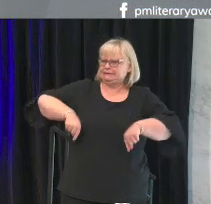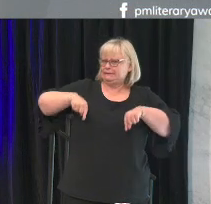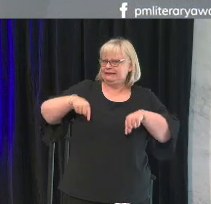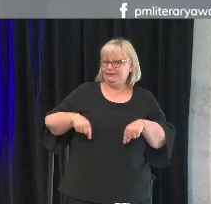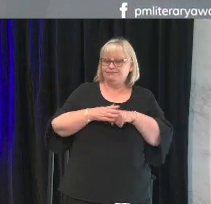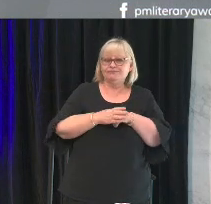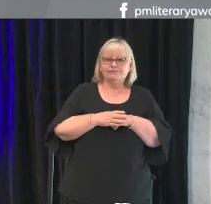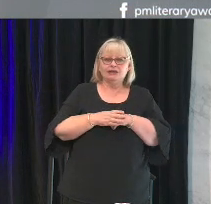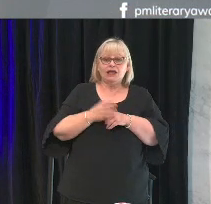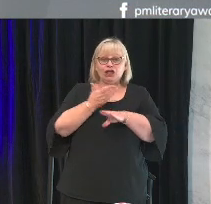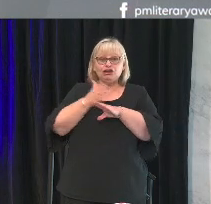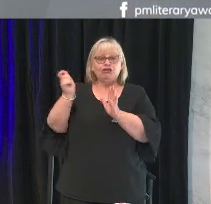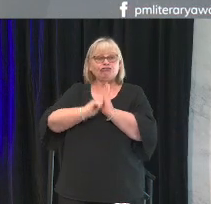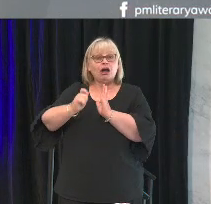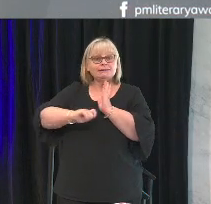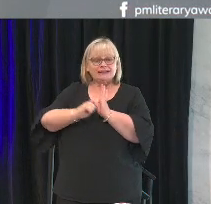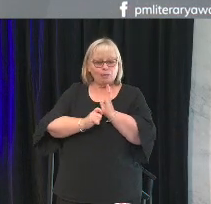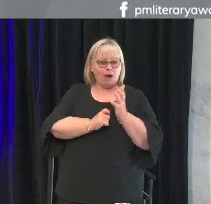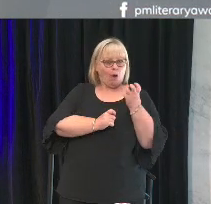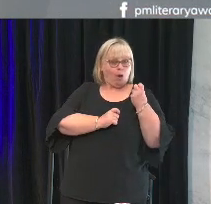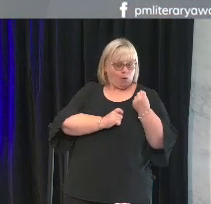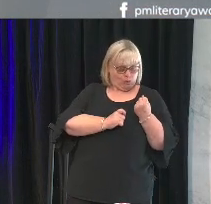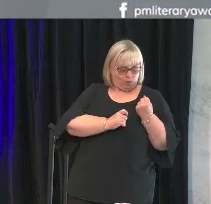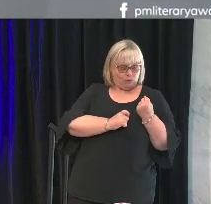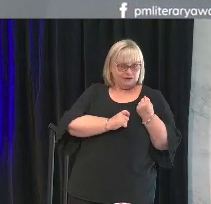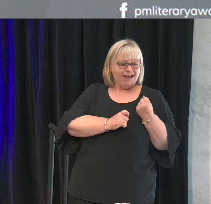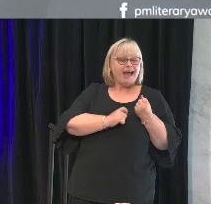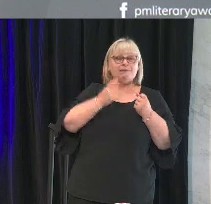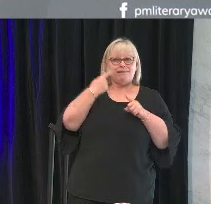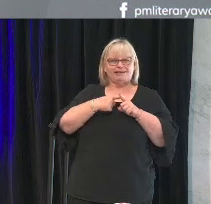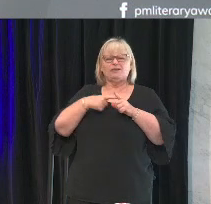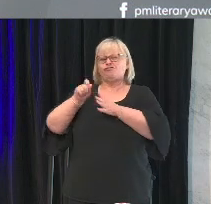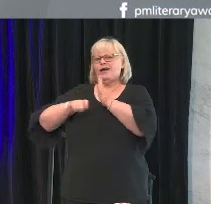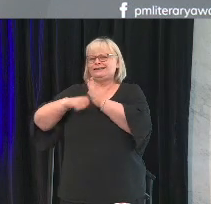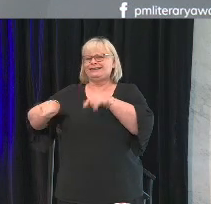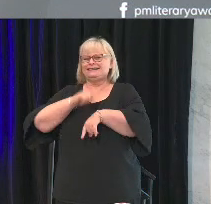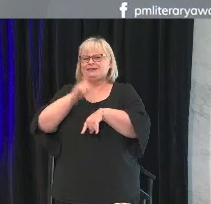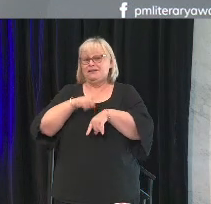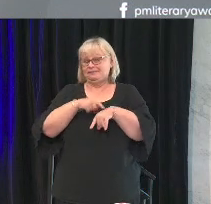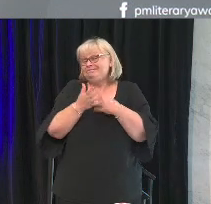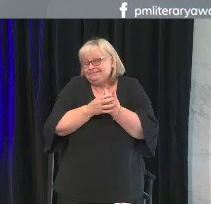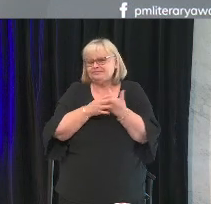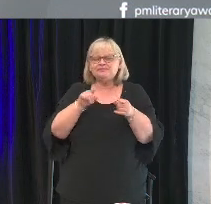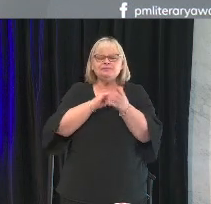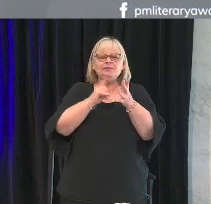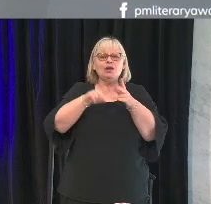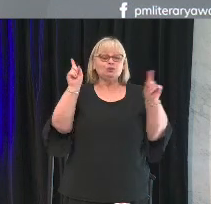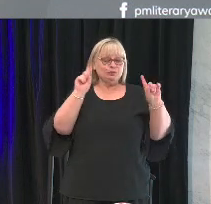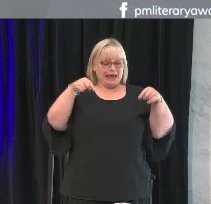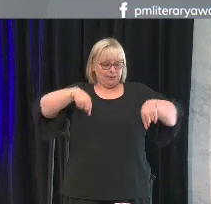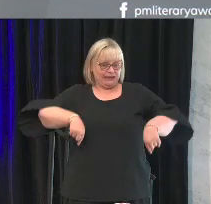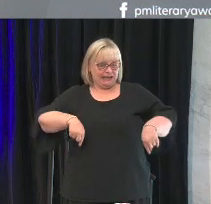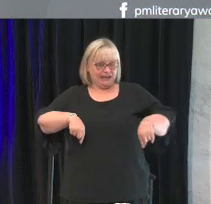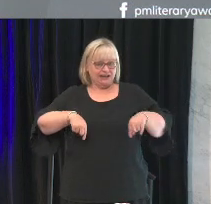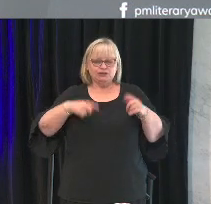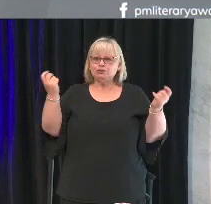where new writing is both held and, I don't doubt, being written. And so we are here today to celebrate the literary